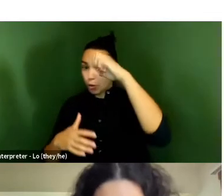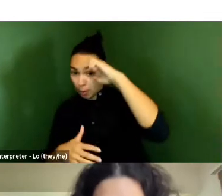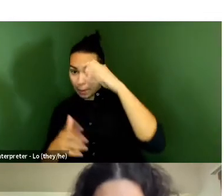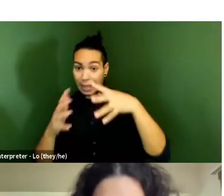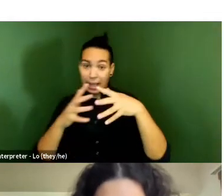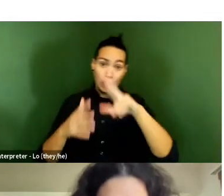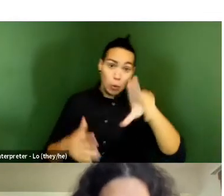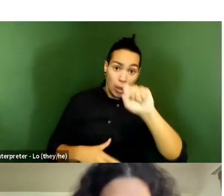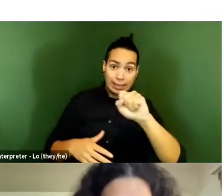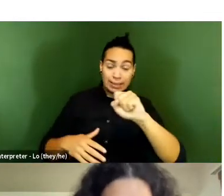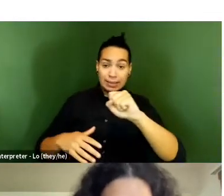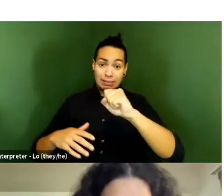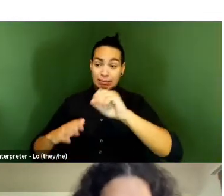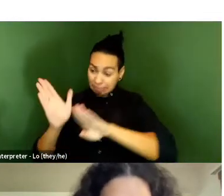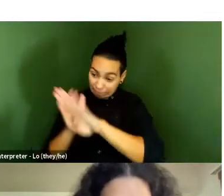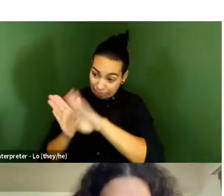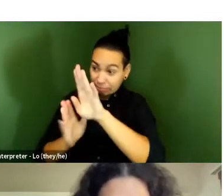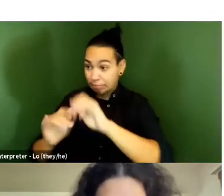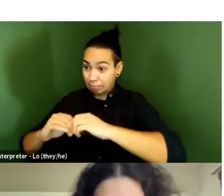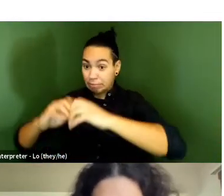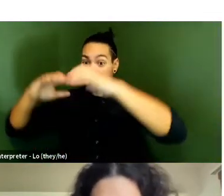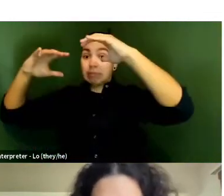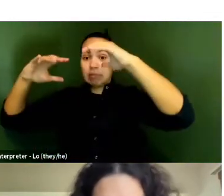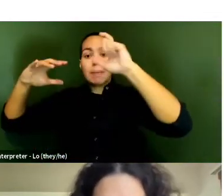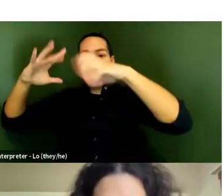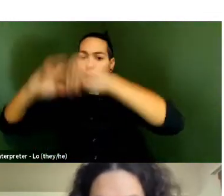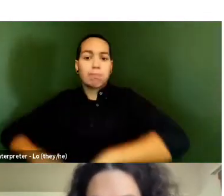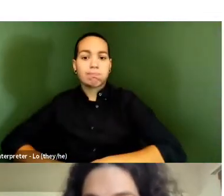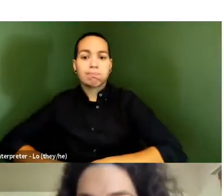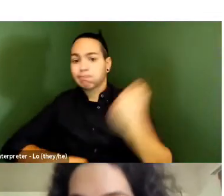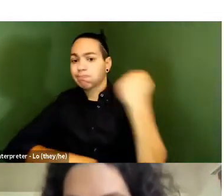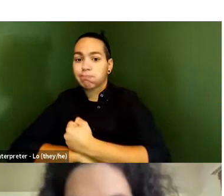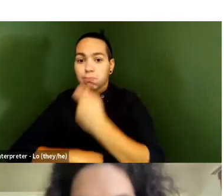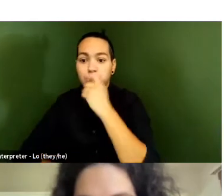that. Yeah. Yes.